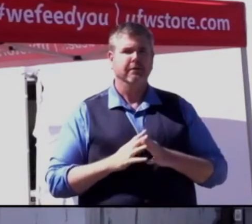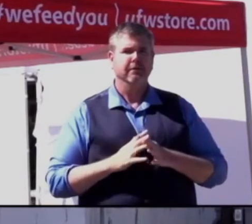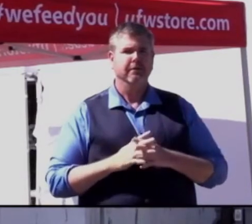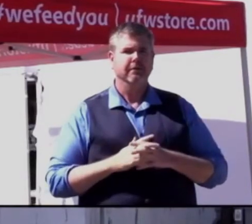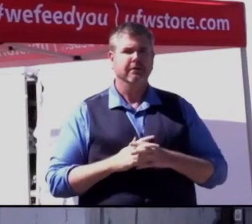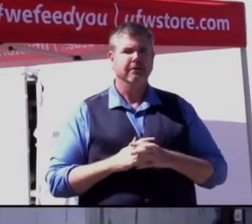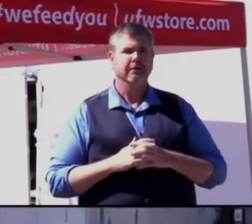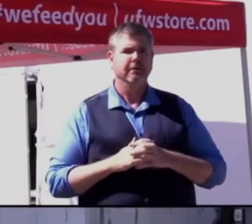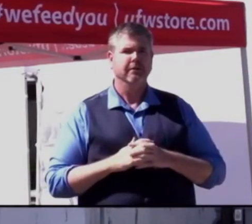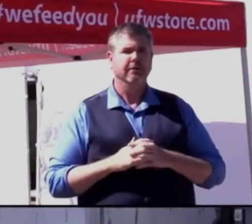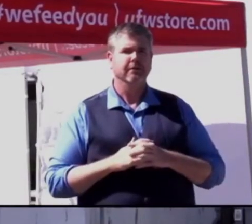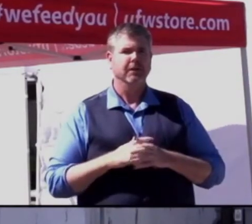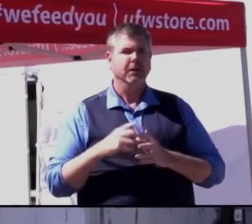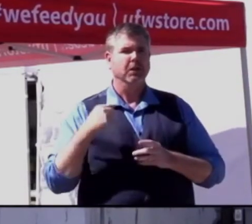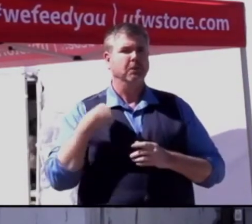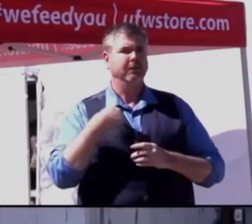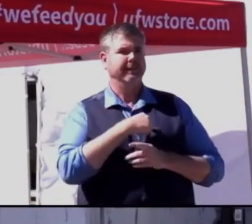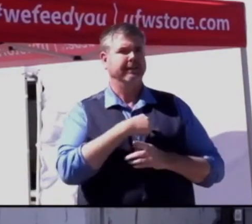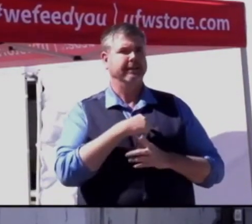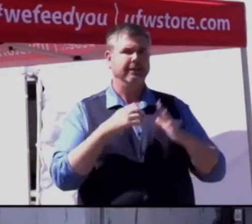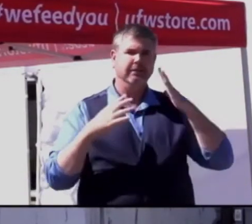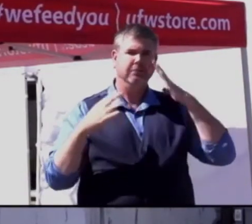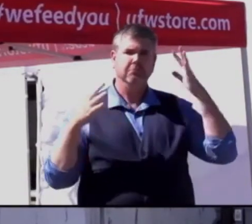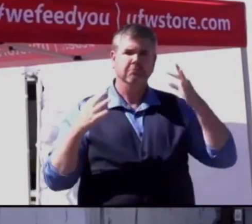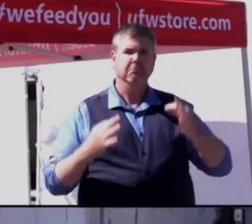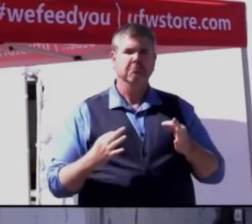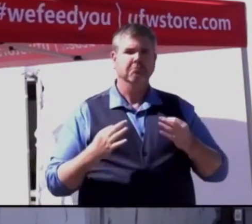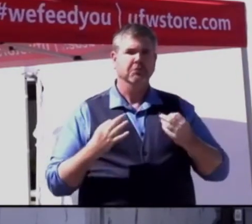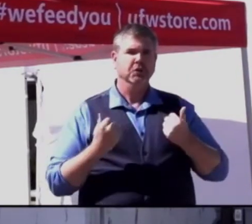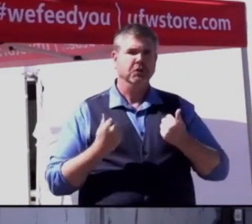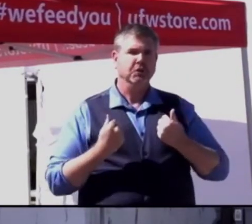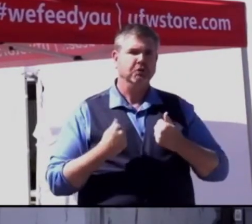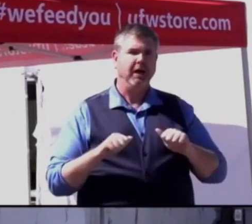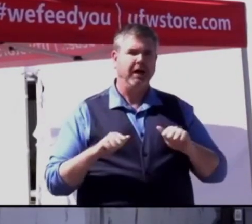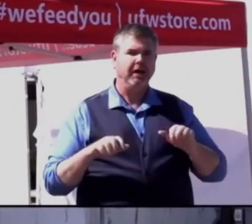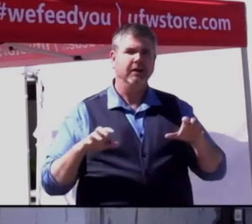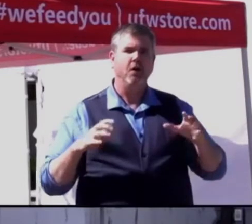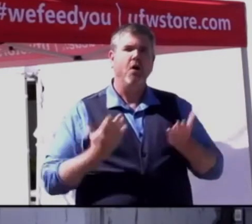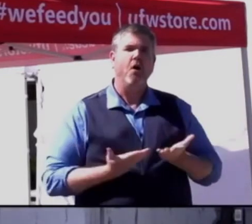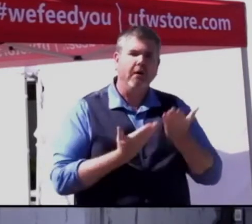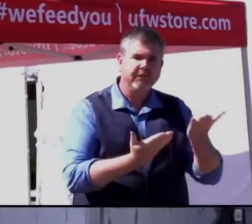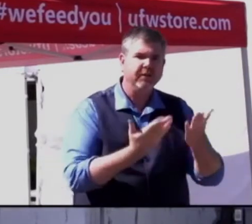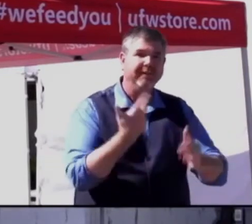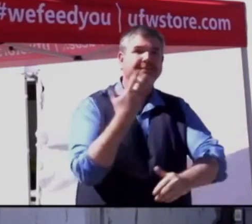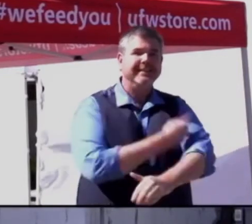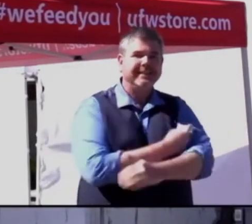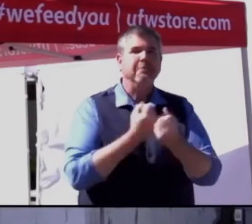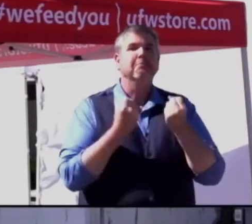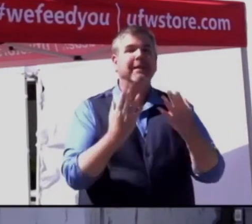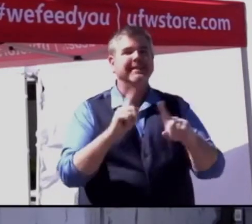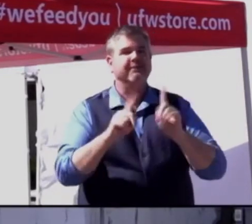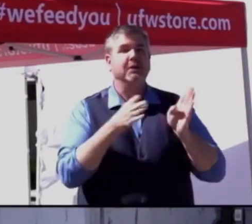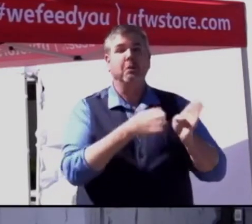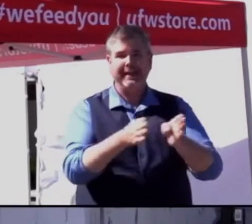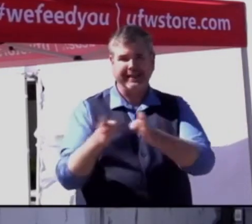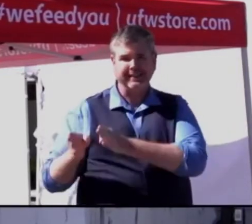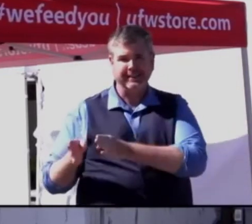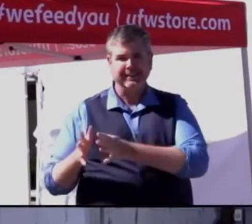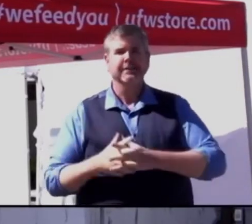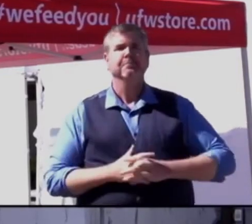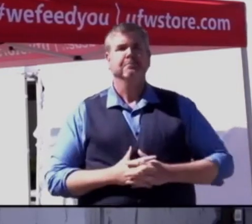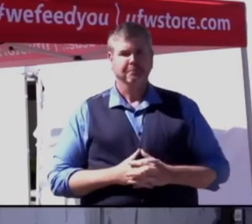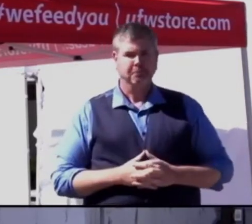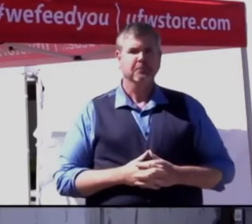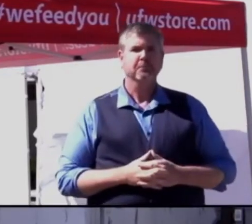have collectively tried to do is to offer vaccinations in many different ways, like all